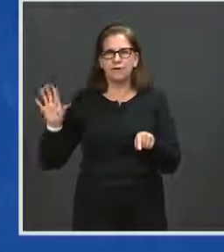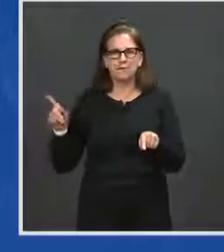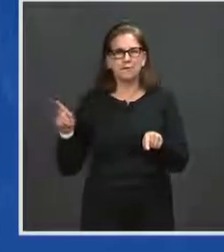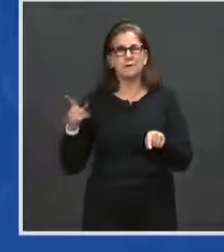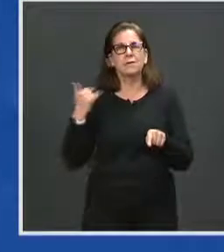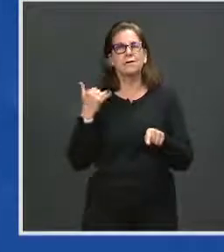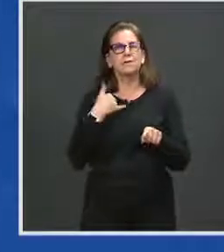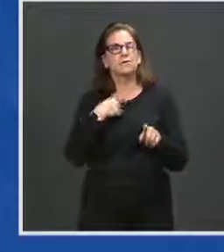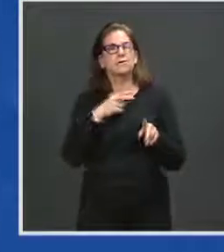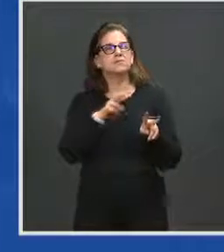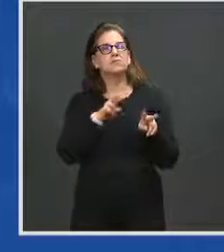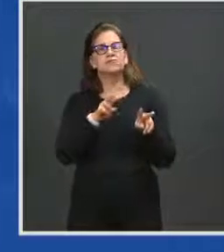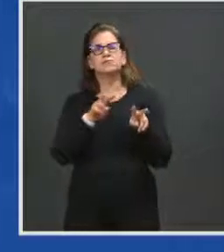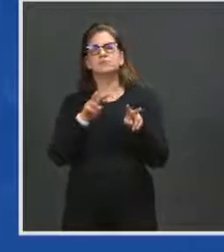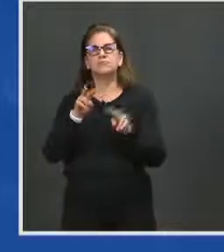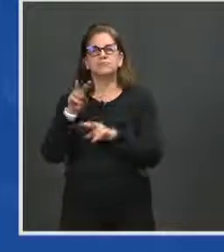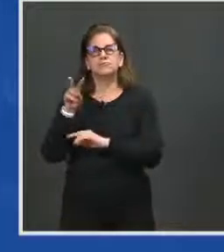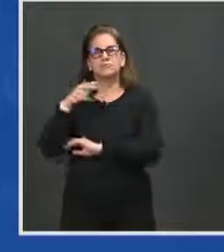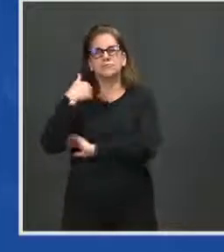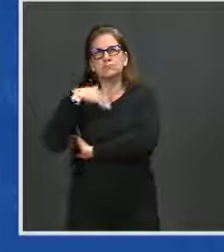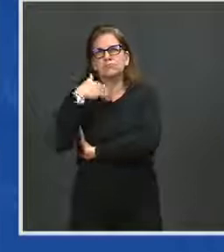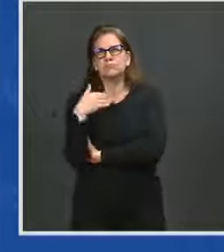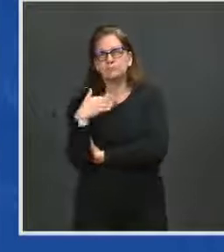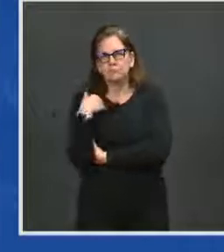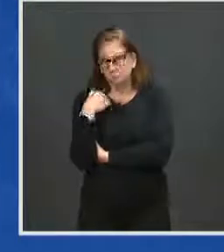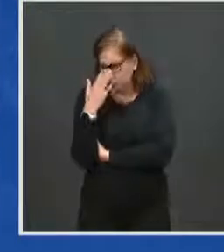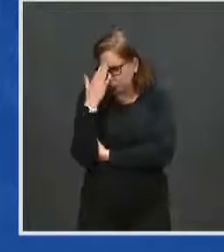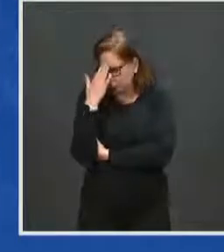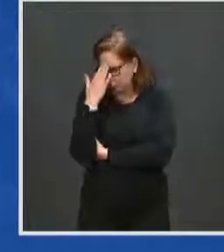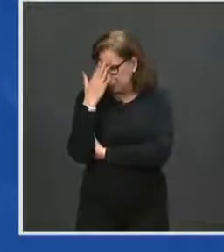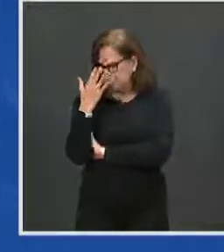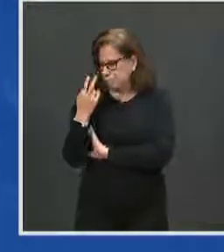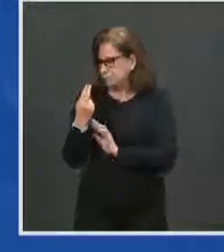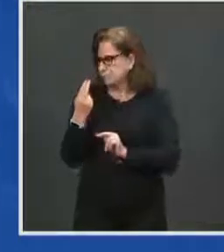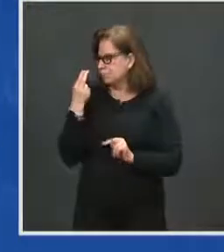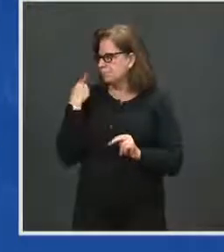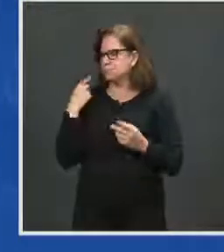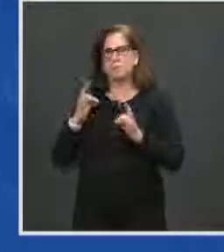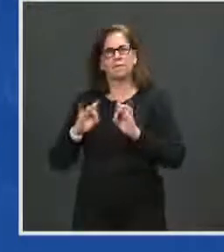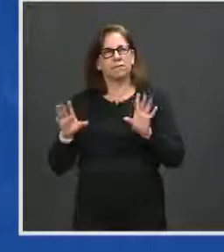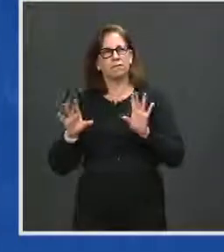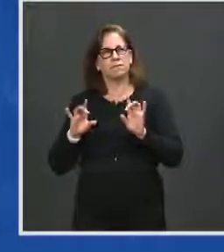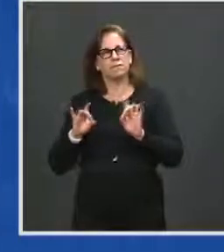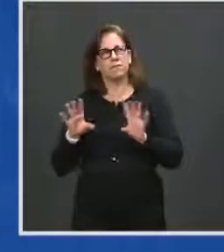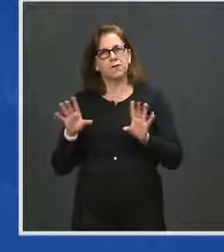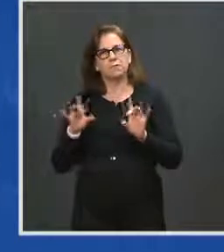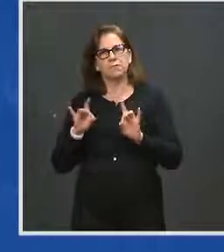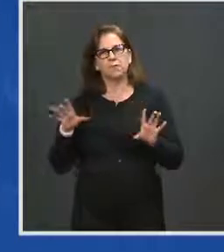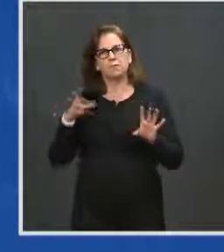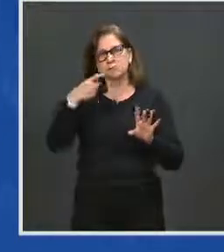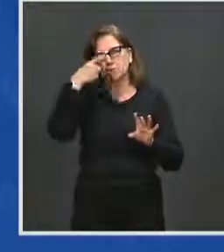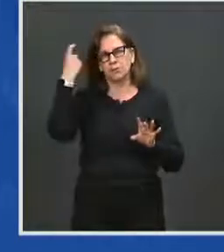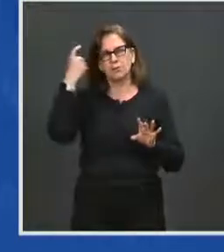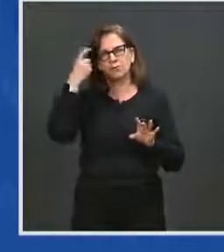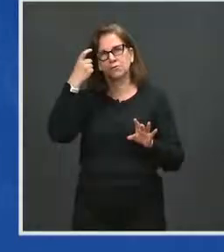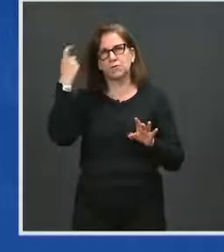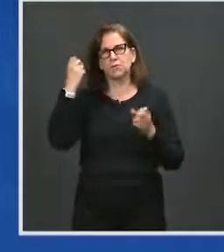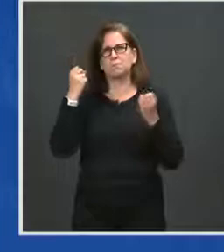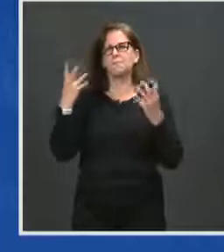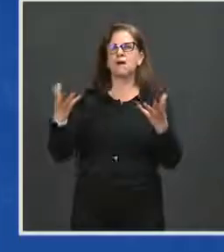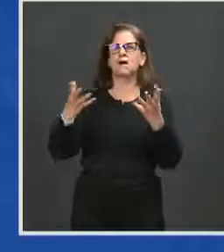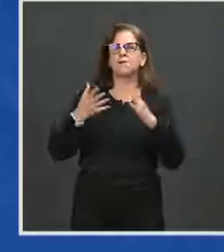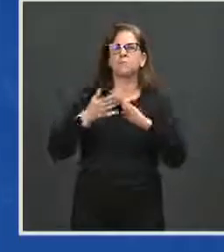of the tragic toll that gun violence takes on our communities, but also of the